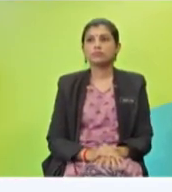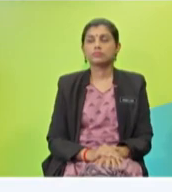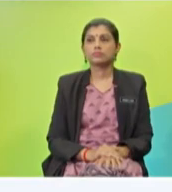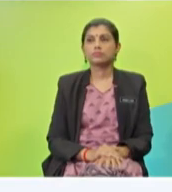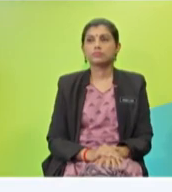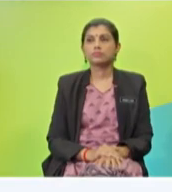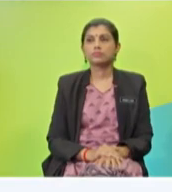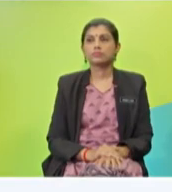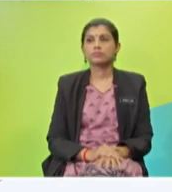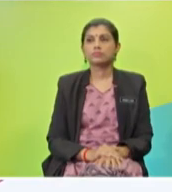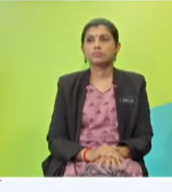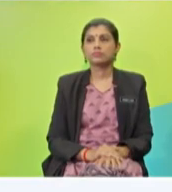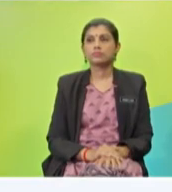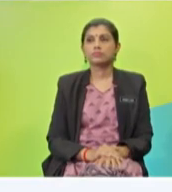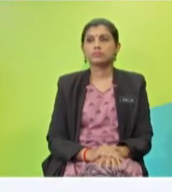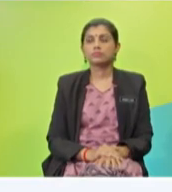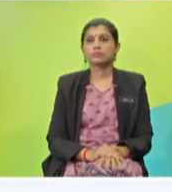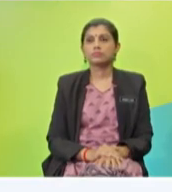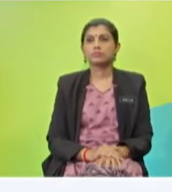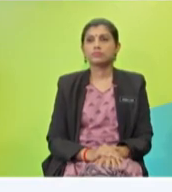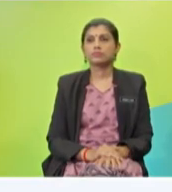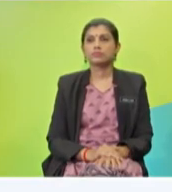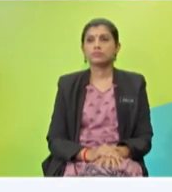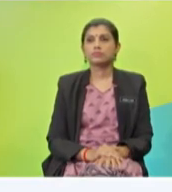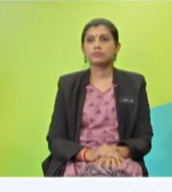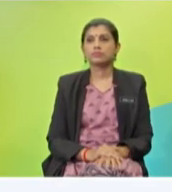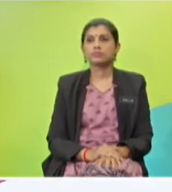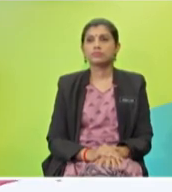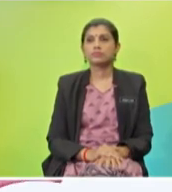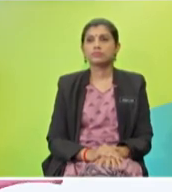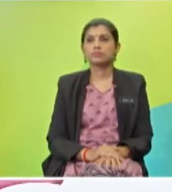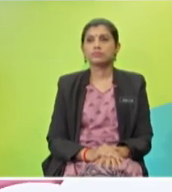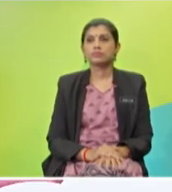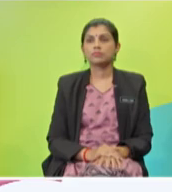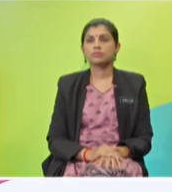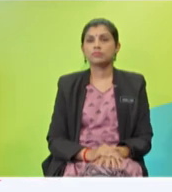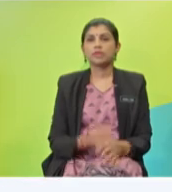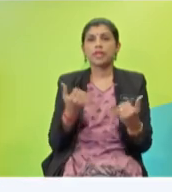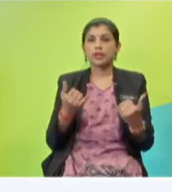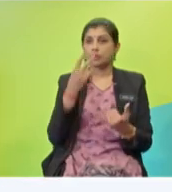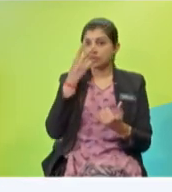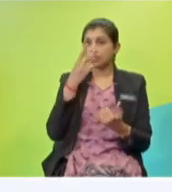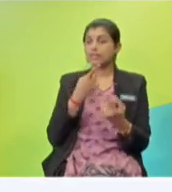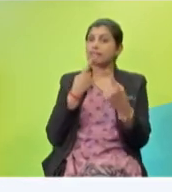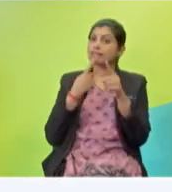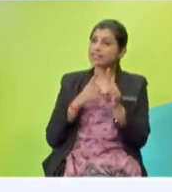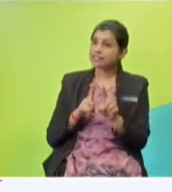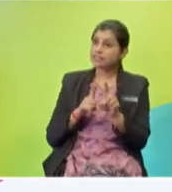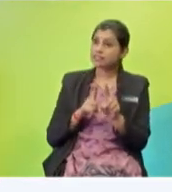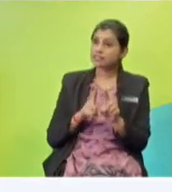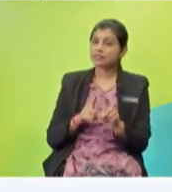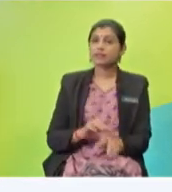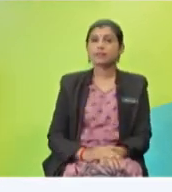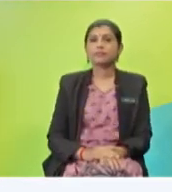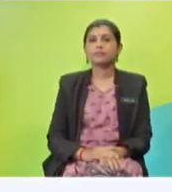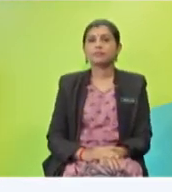also ready. And wow, Aisha. Very good. Okay. Okay, let's check the answers. Shall we look at Firash's answer?